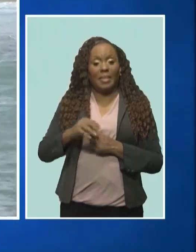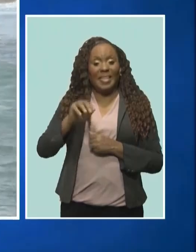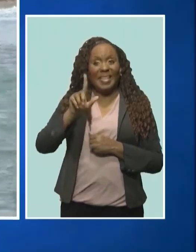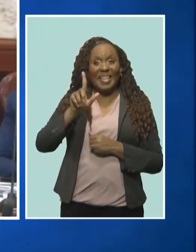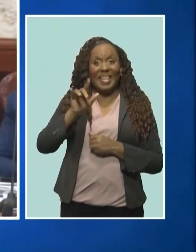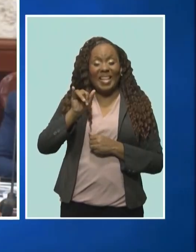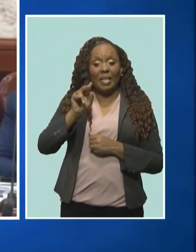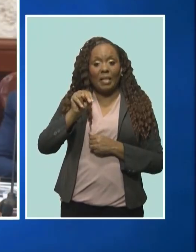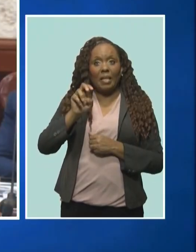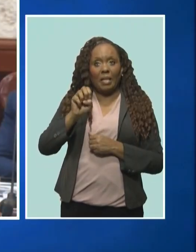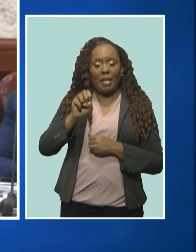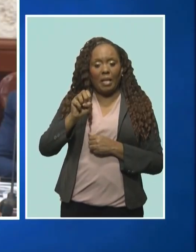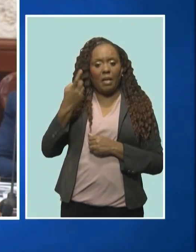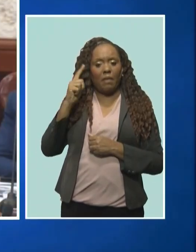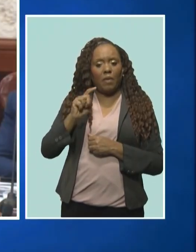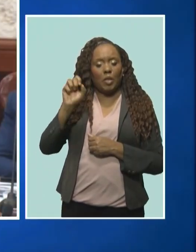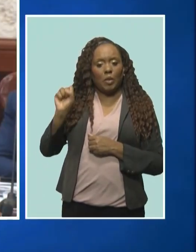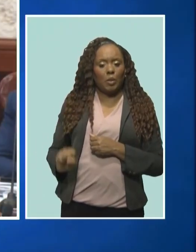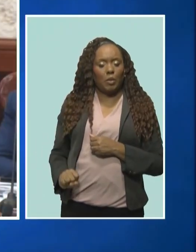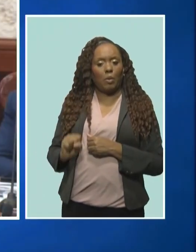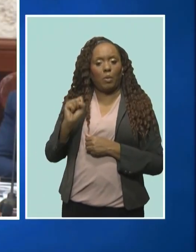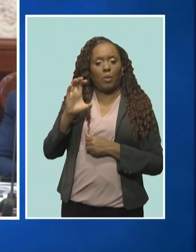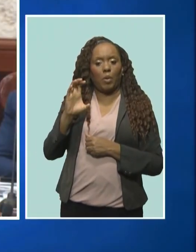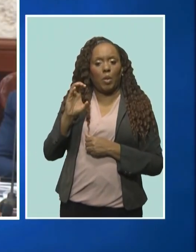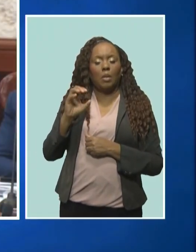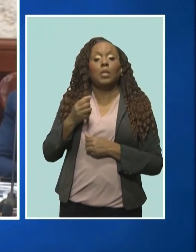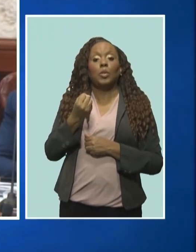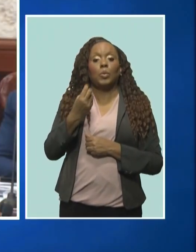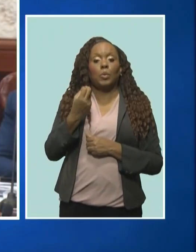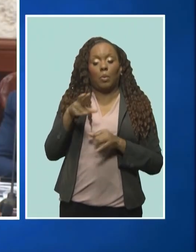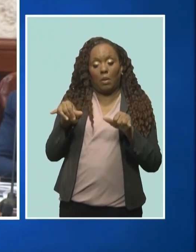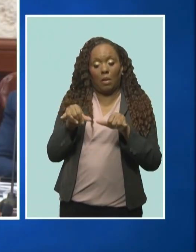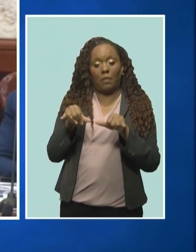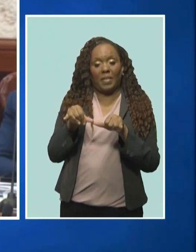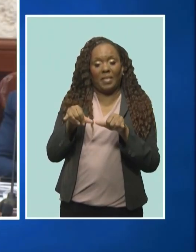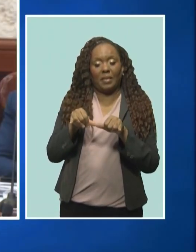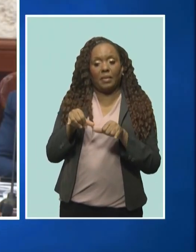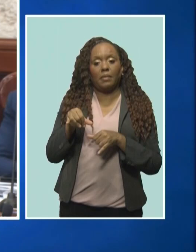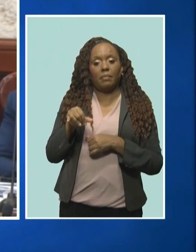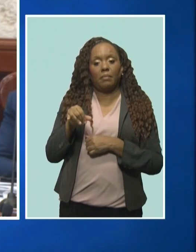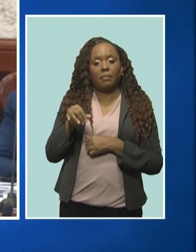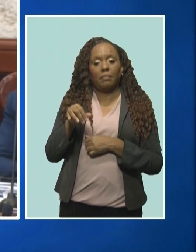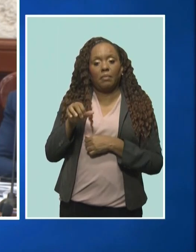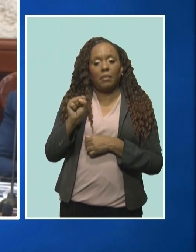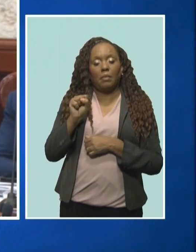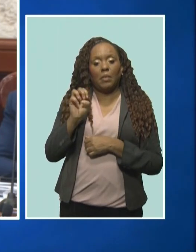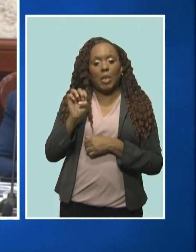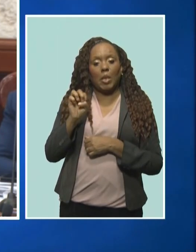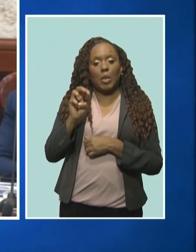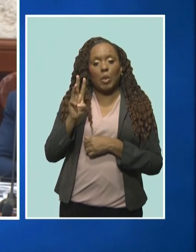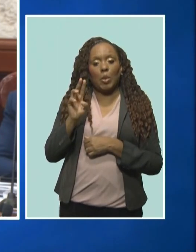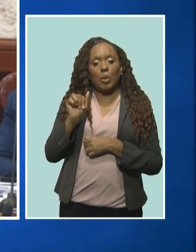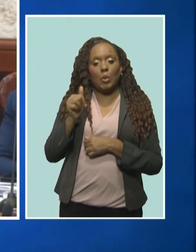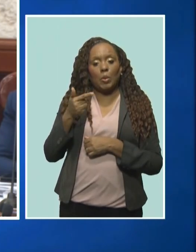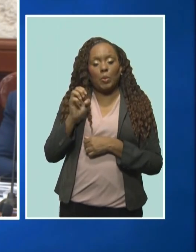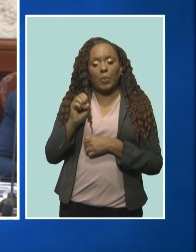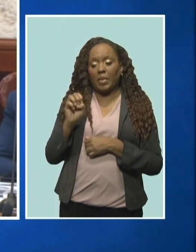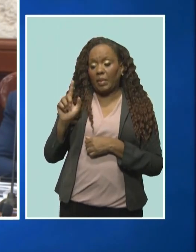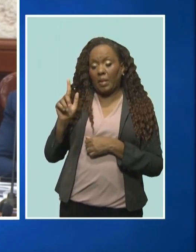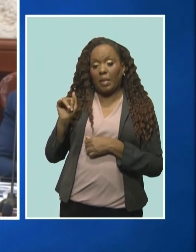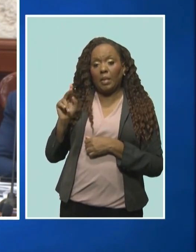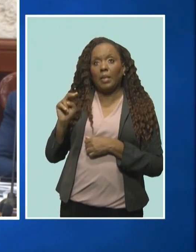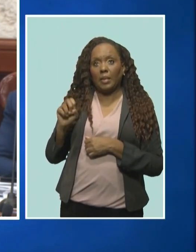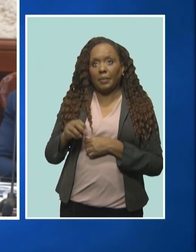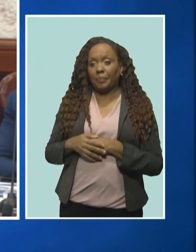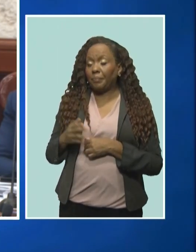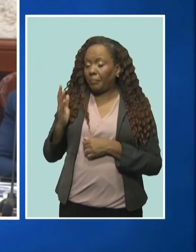the South Coast Sewerage Project. The 12-inch pipe has been re-anchored to the ground, is being secured back